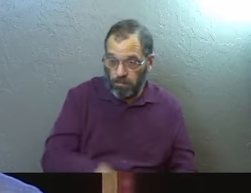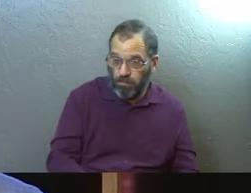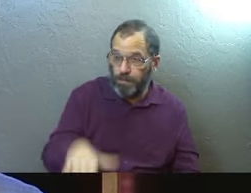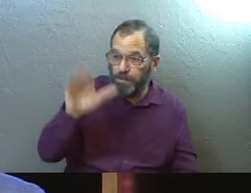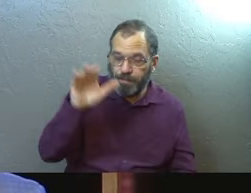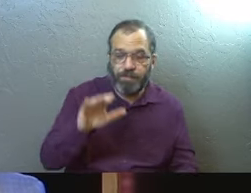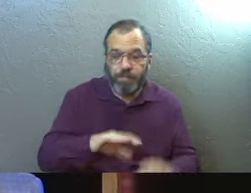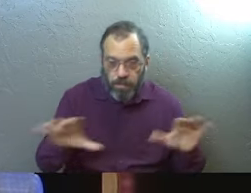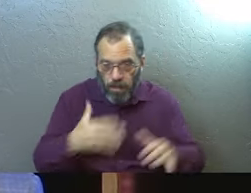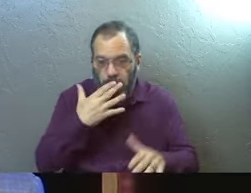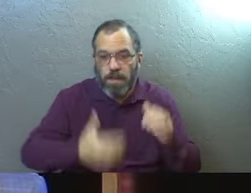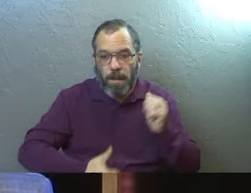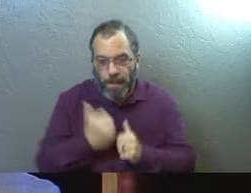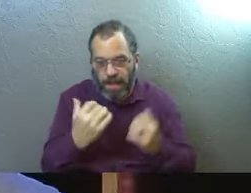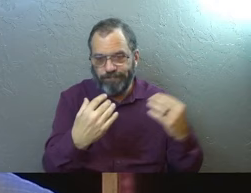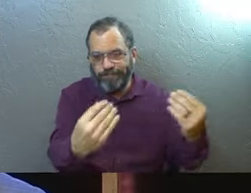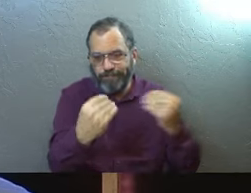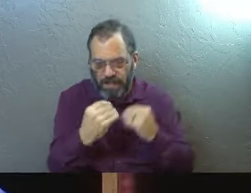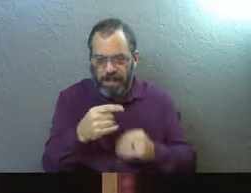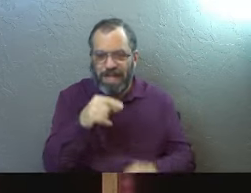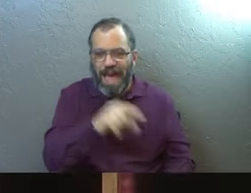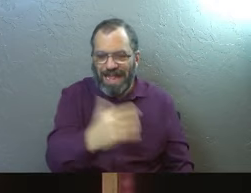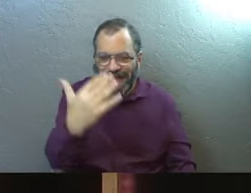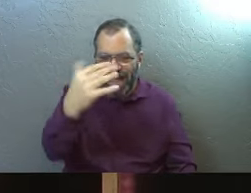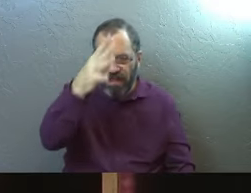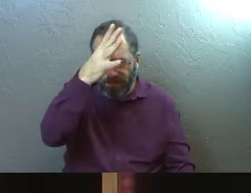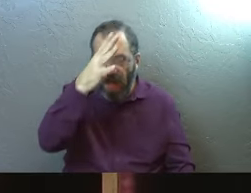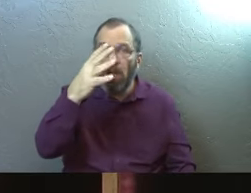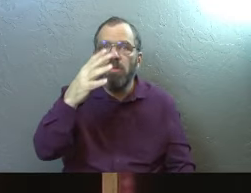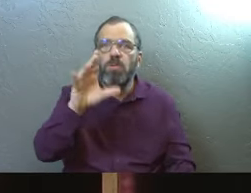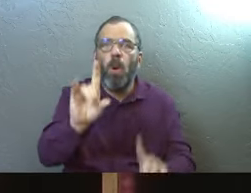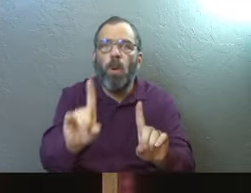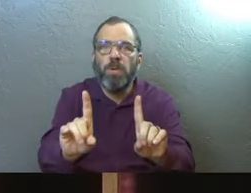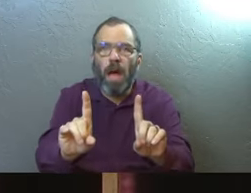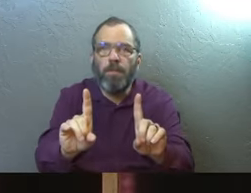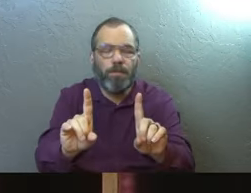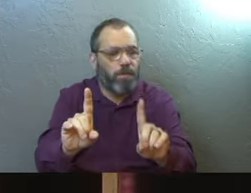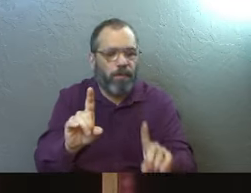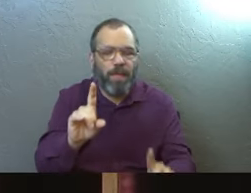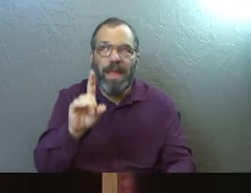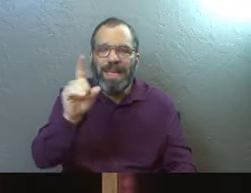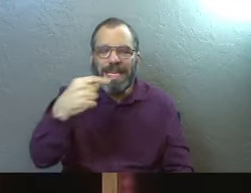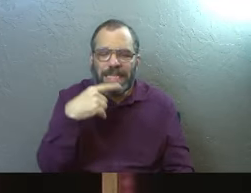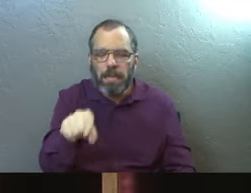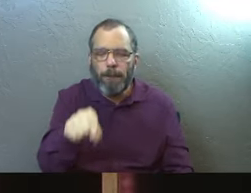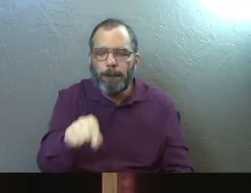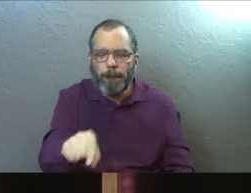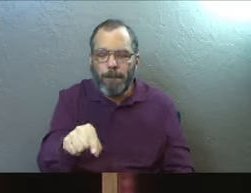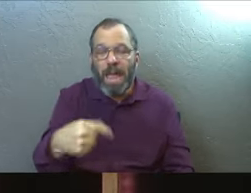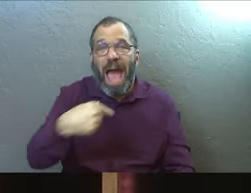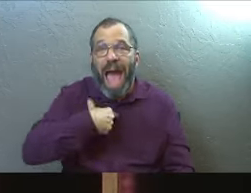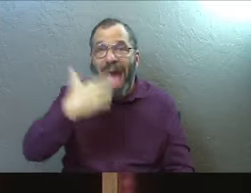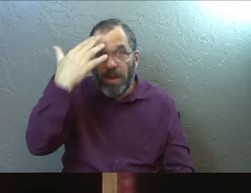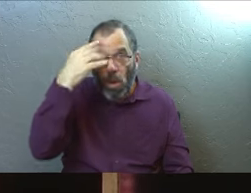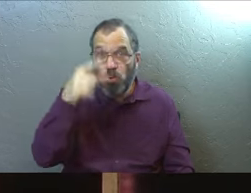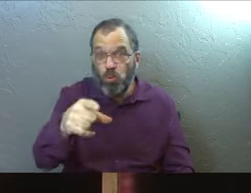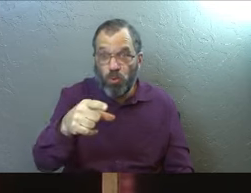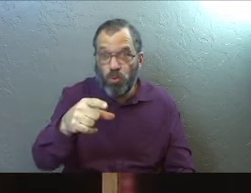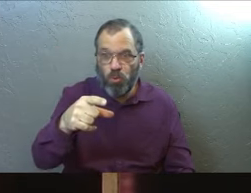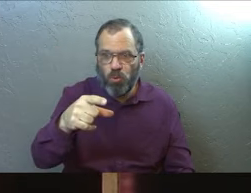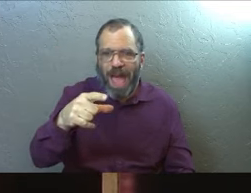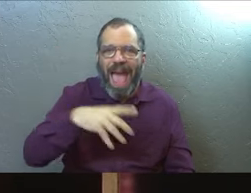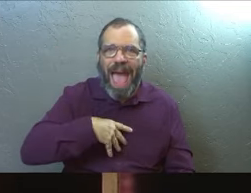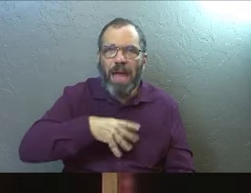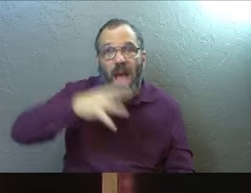childhood, doing the best that they knew how. So pause. That's him saying, I know you had